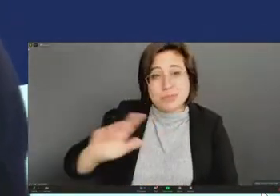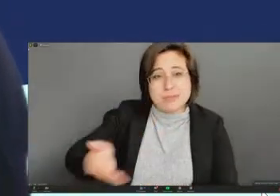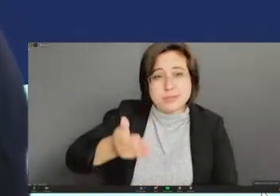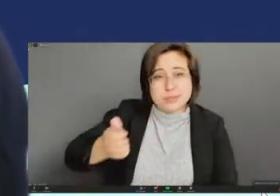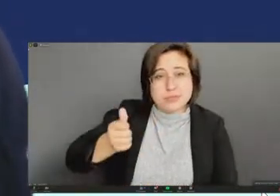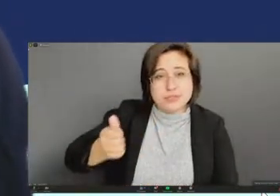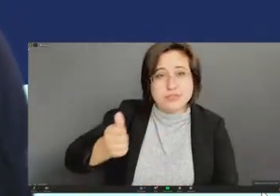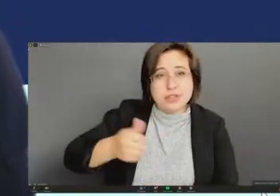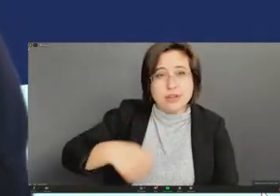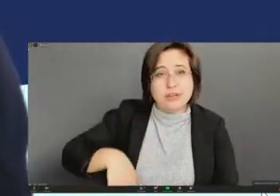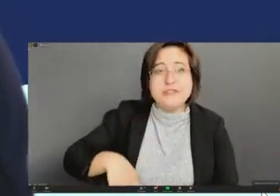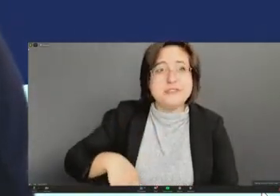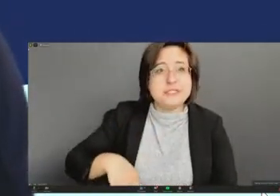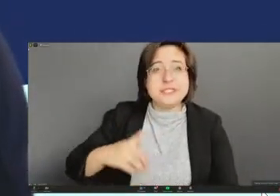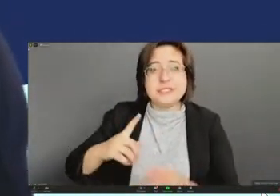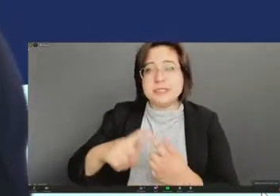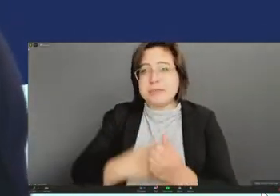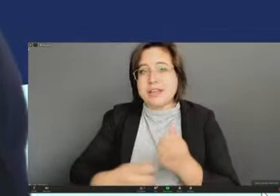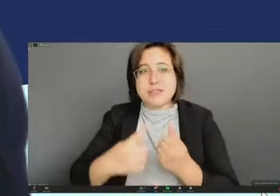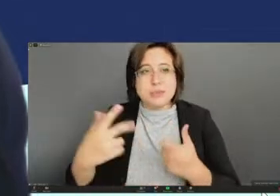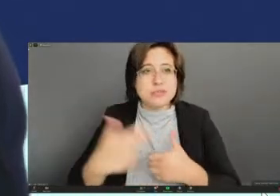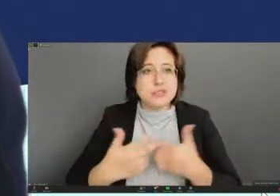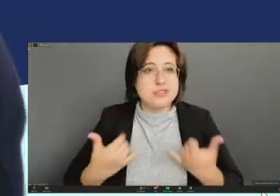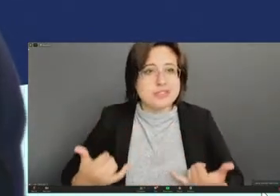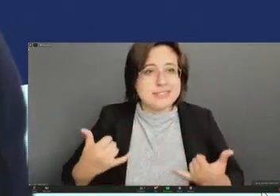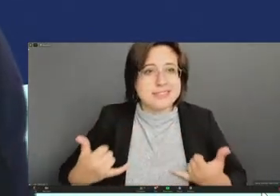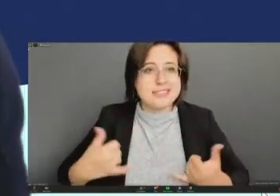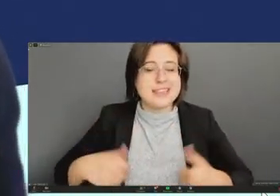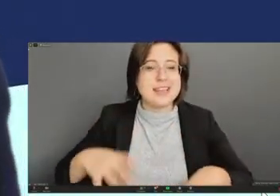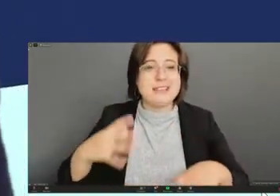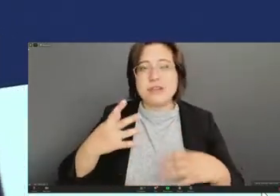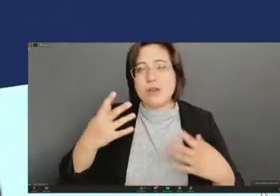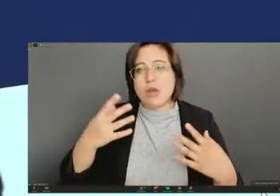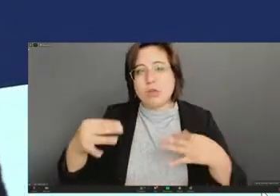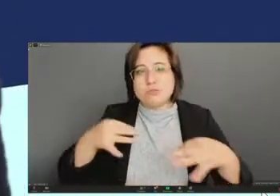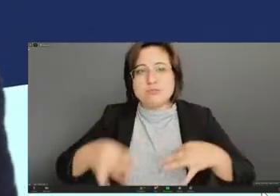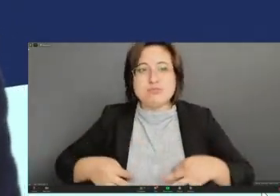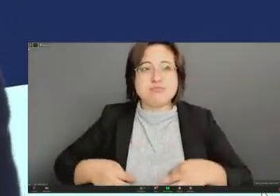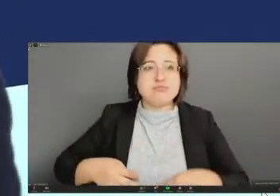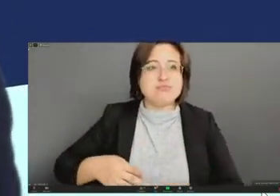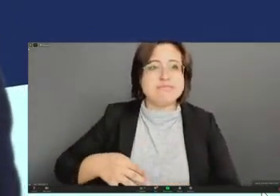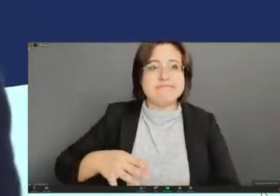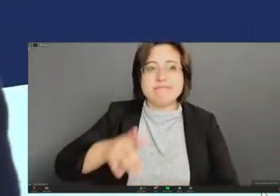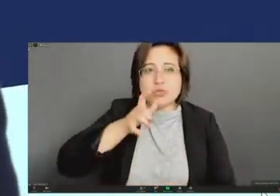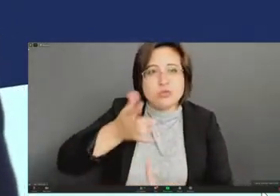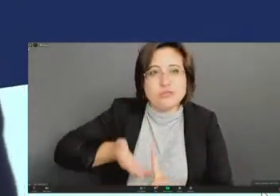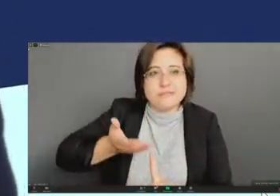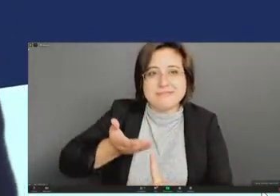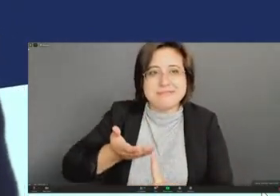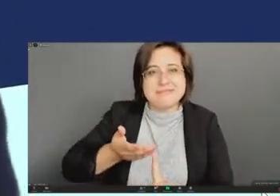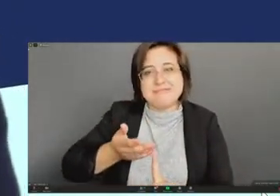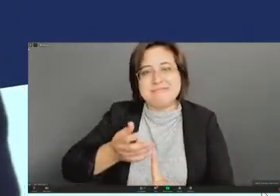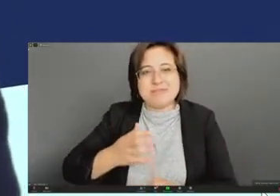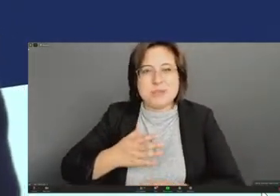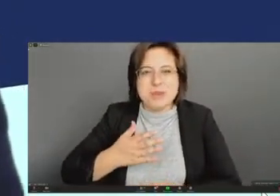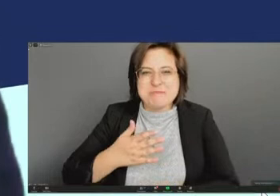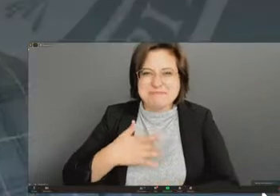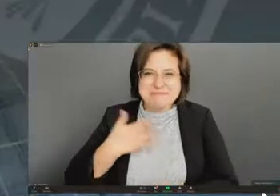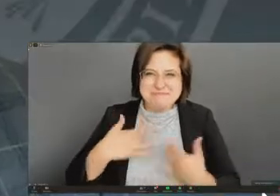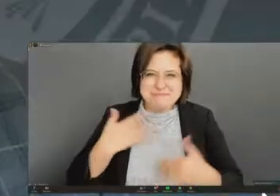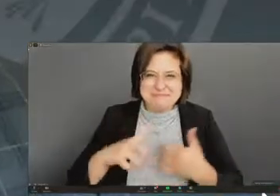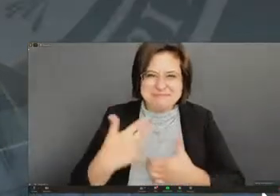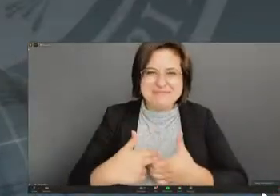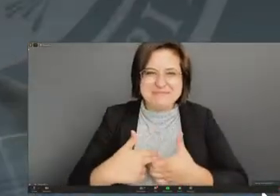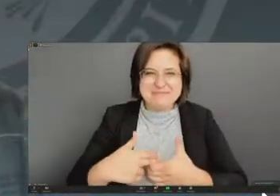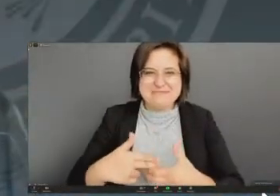yourself to everyone who's joining with us today. Tell us a little bit about you. We're pleased to have you. No,